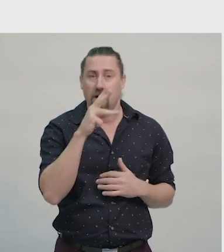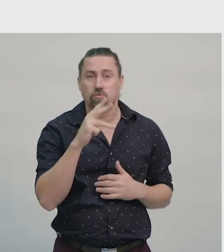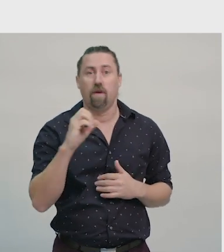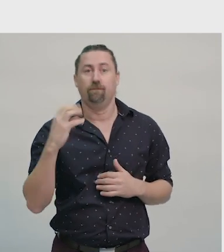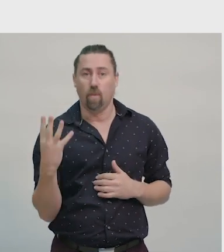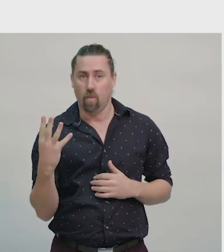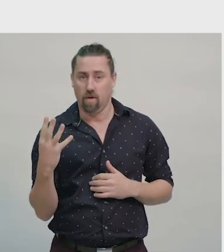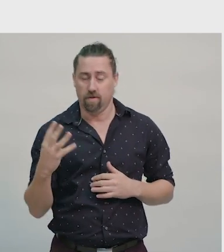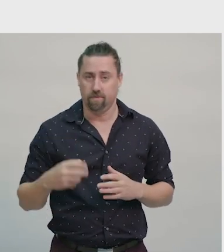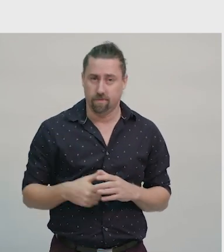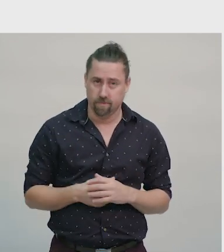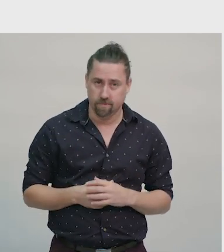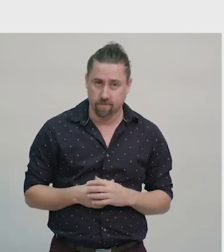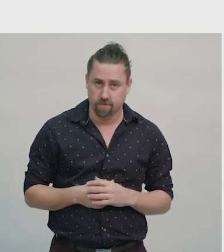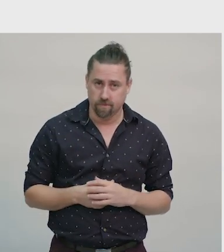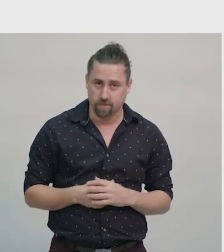38,904.